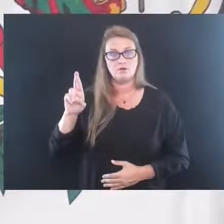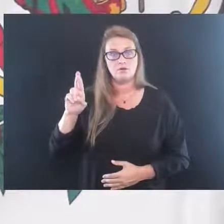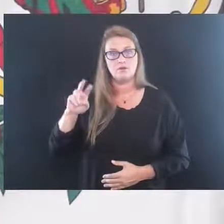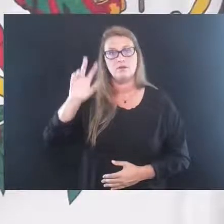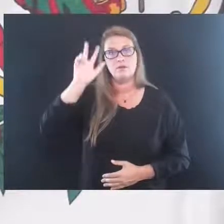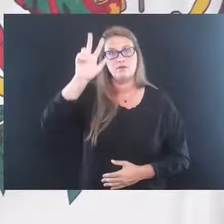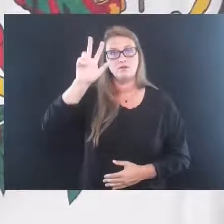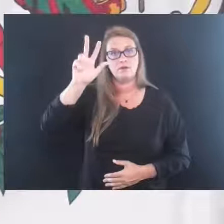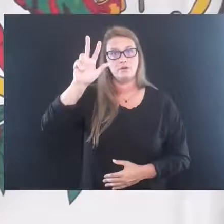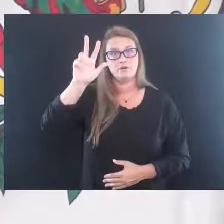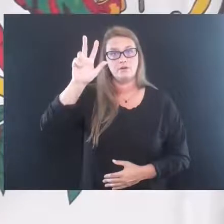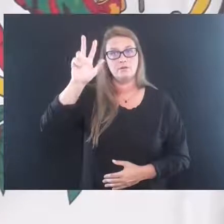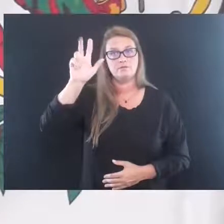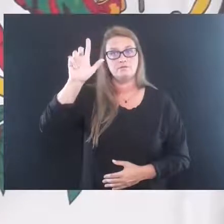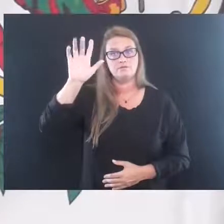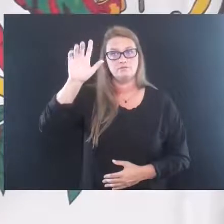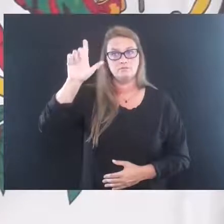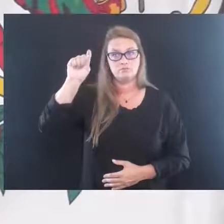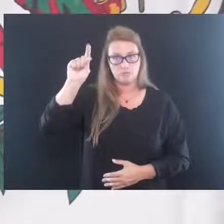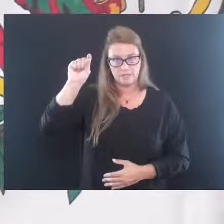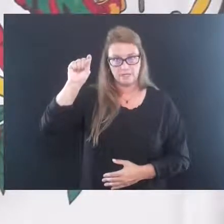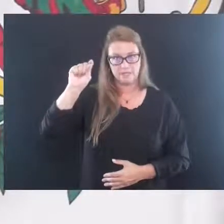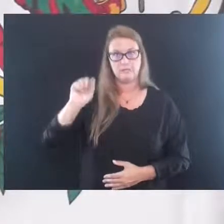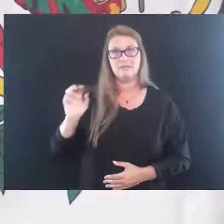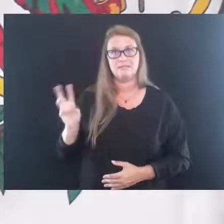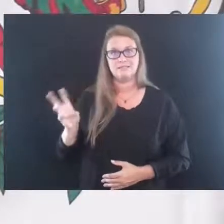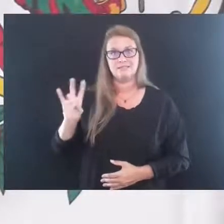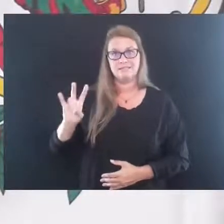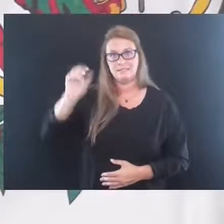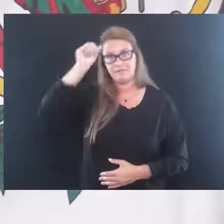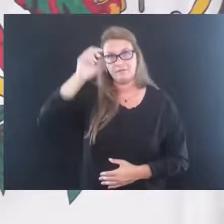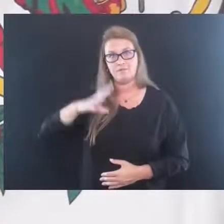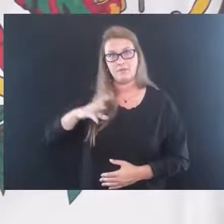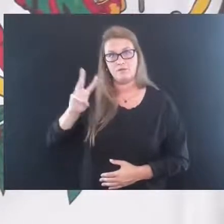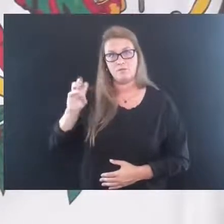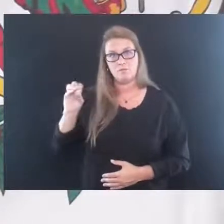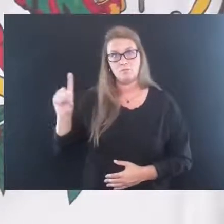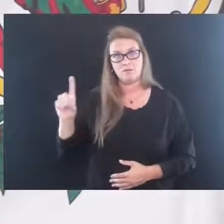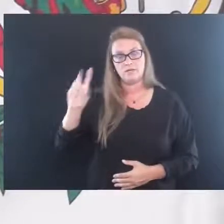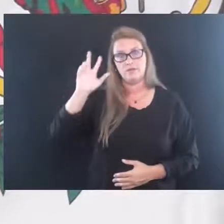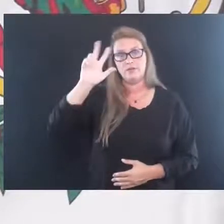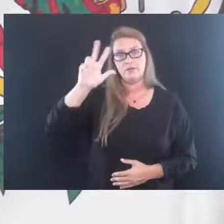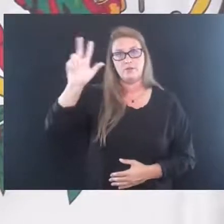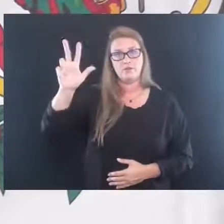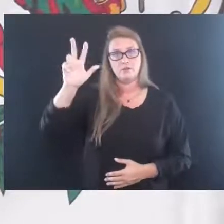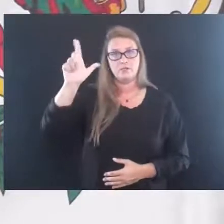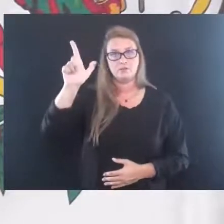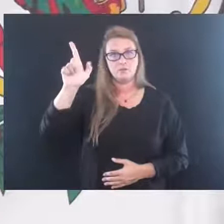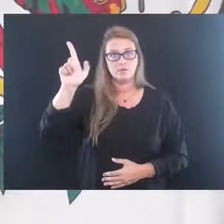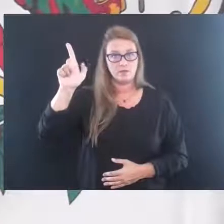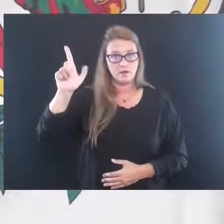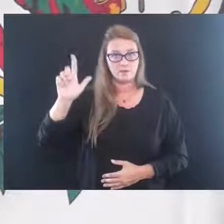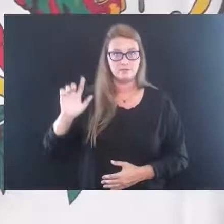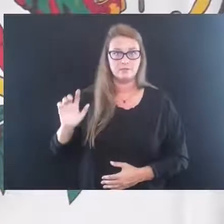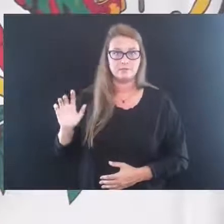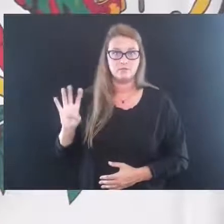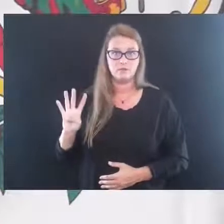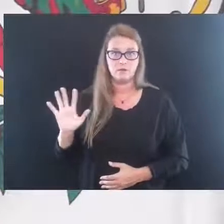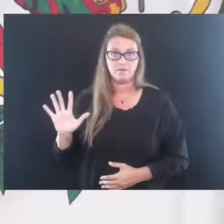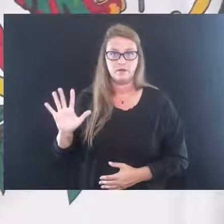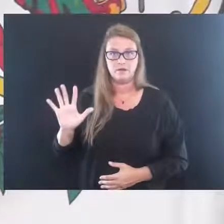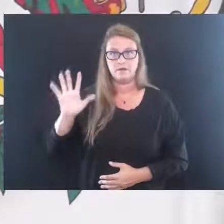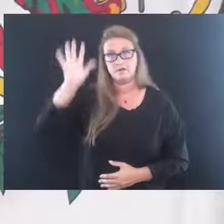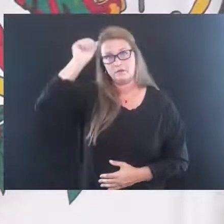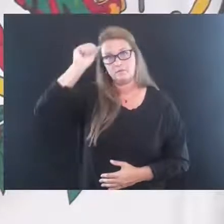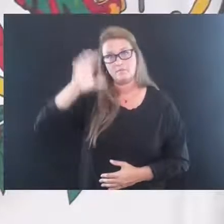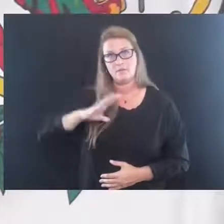The 3,320th death, a 67-year-old male from Wood County. The 3,321st death, a 45-year-old